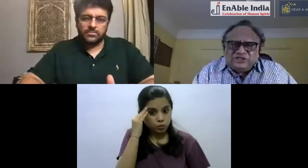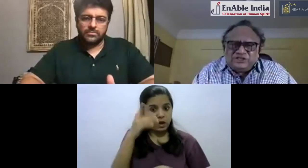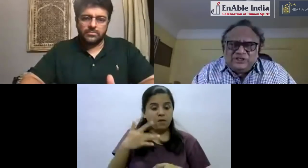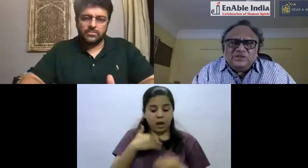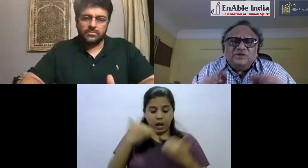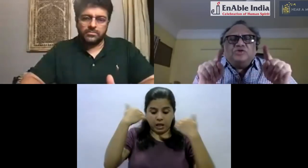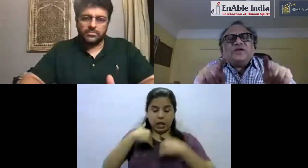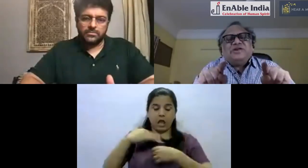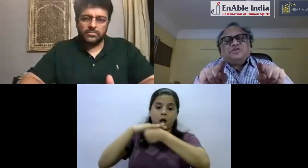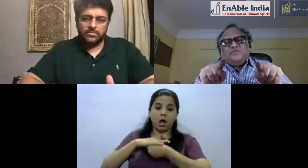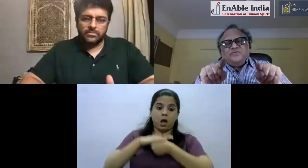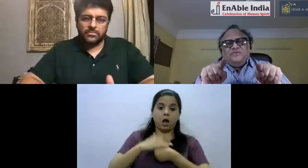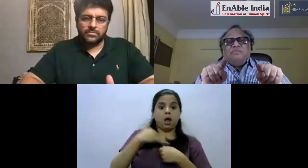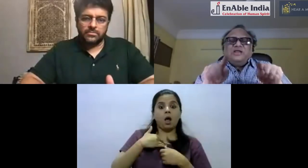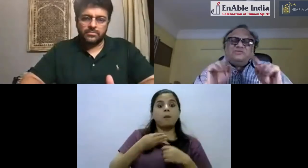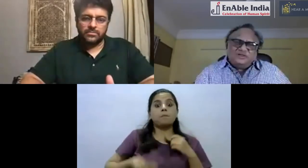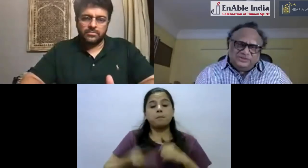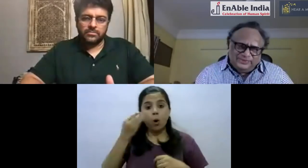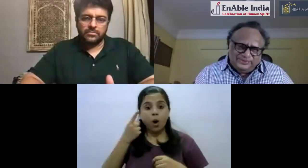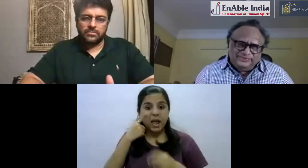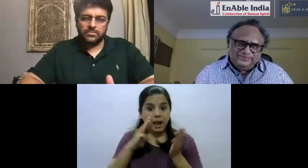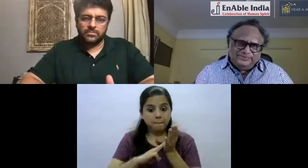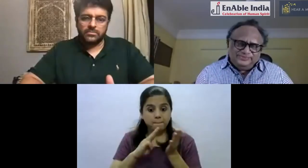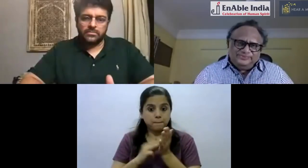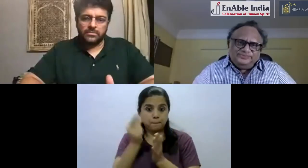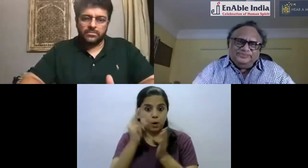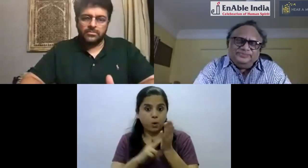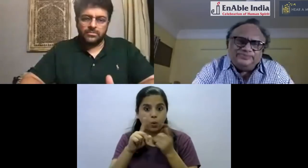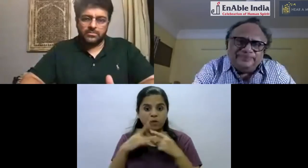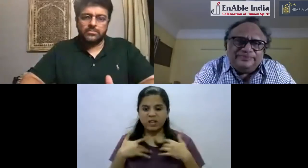immunosuppressed, you are at risk of black fungus.